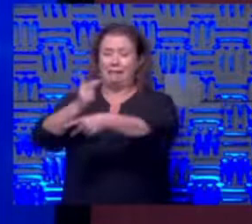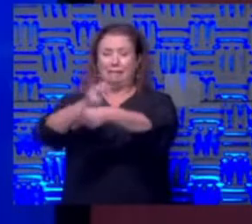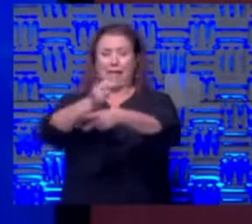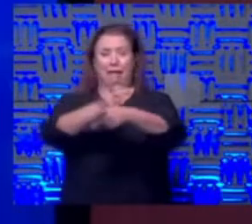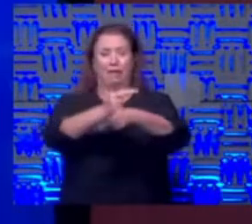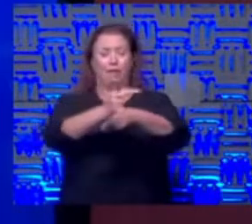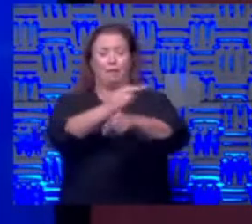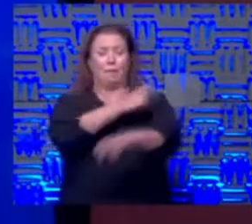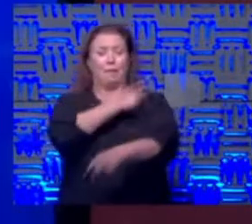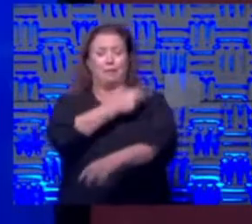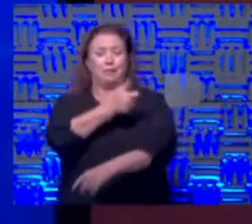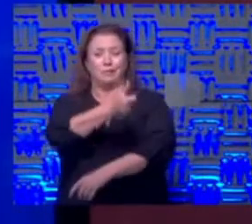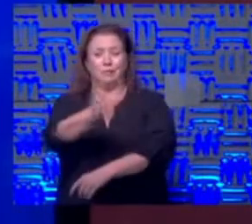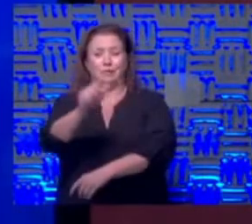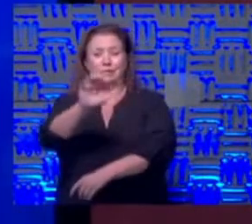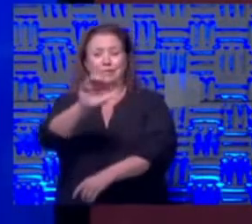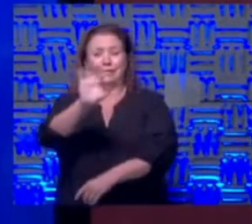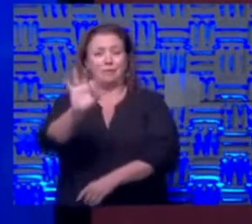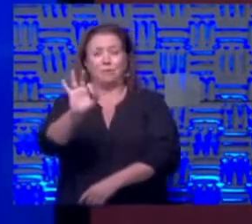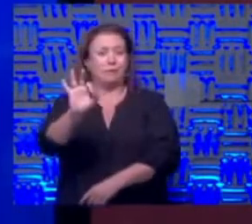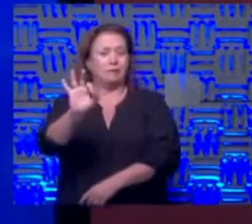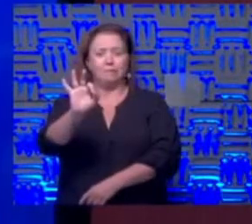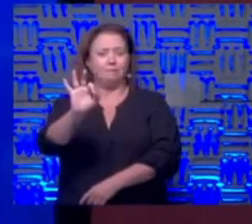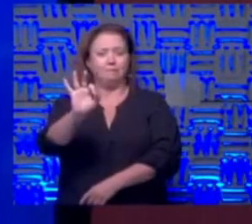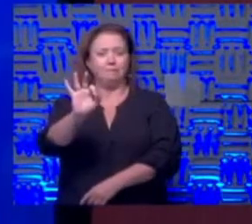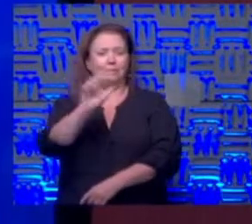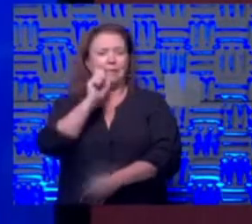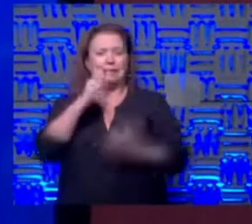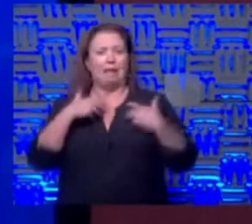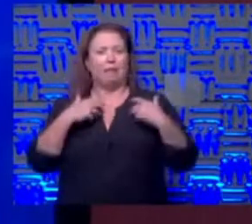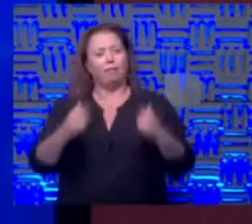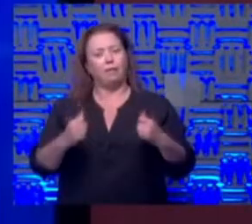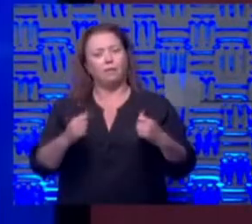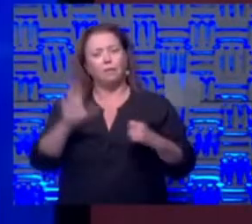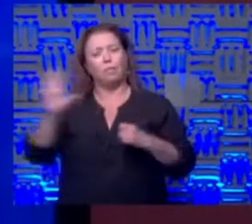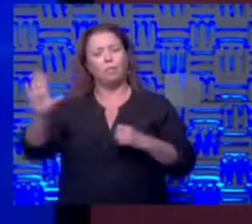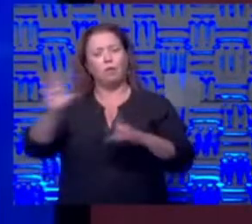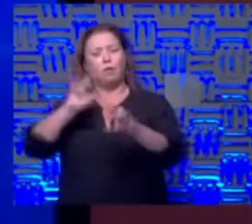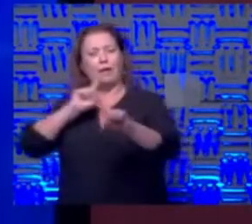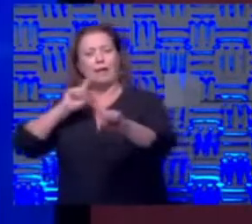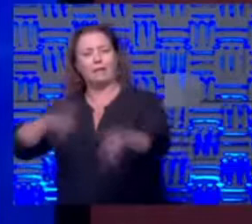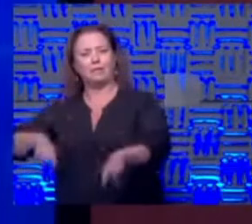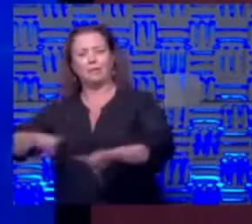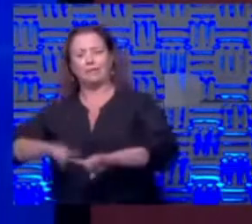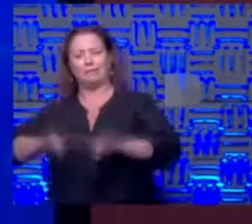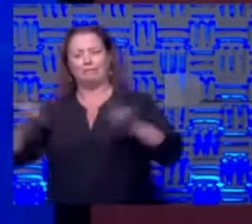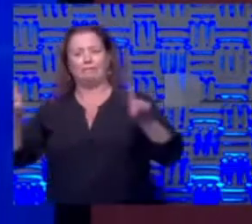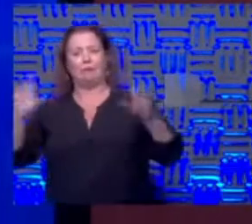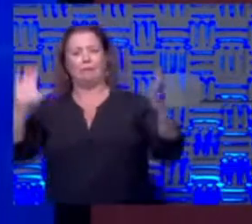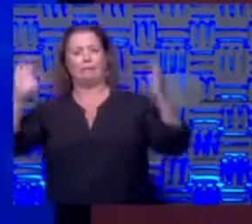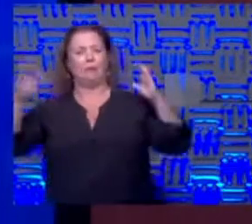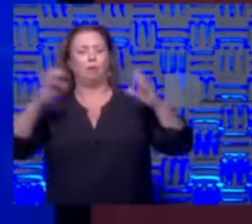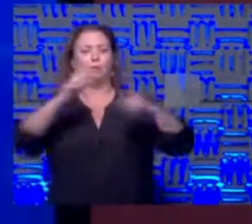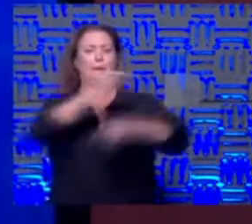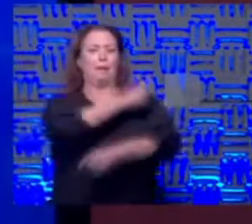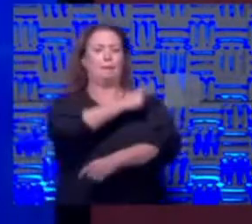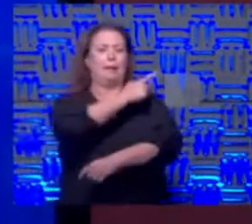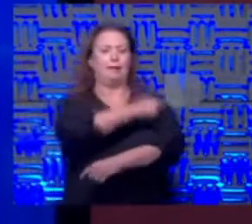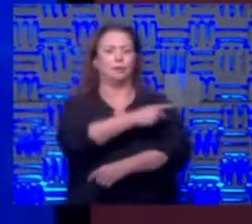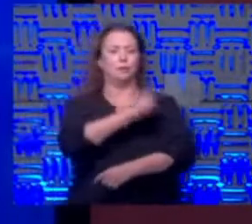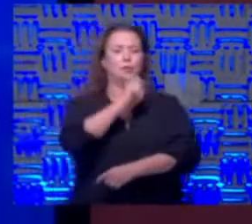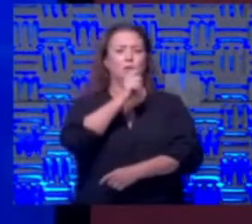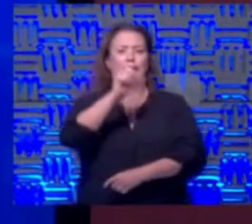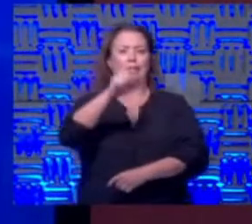cystic fibrosis. Not a very healthy population. Mm-hmm. That answer is probably different than if I'm having a routine conversation with a patient who needs a